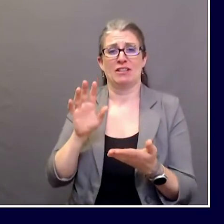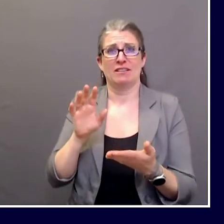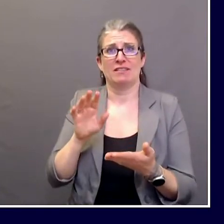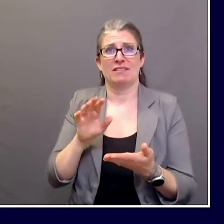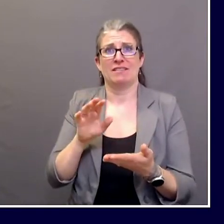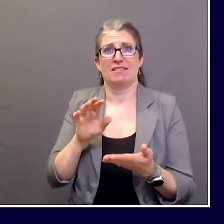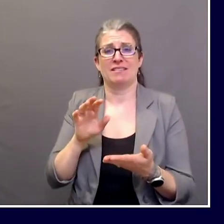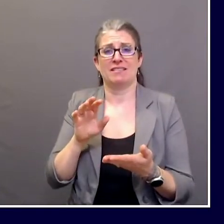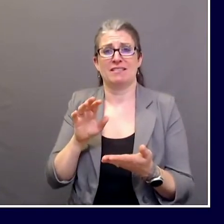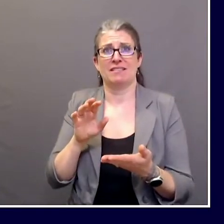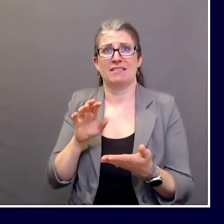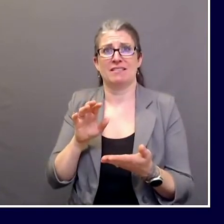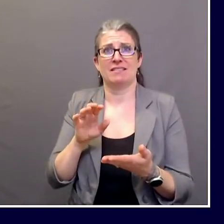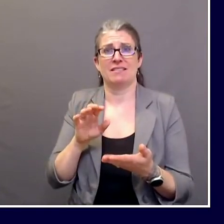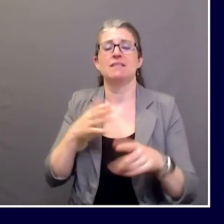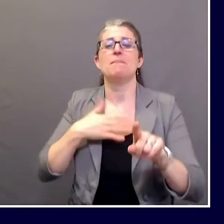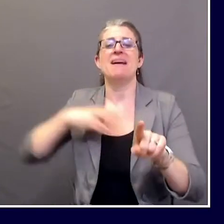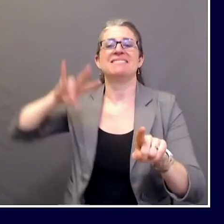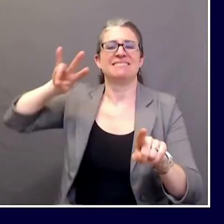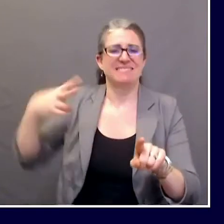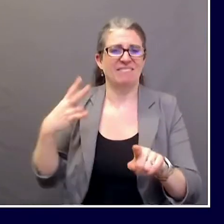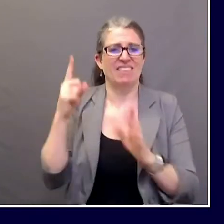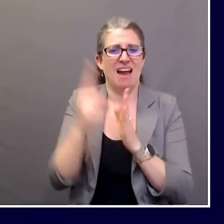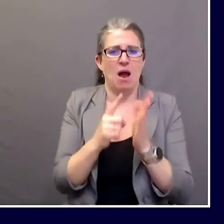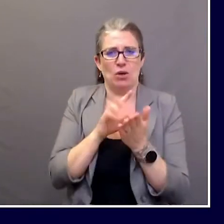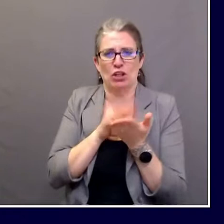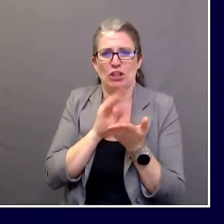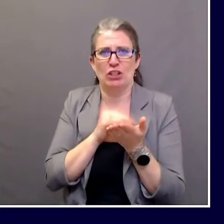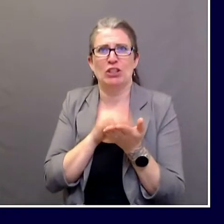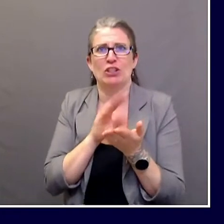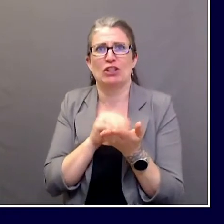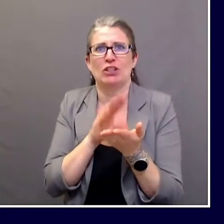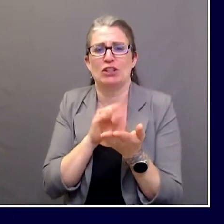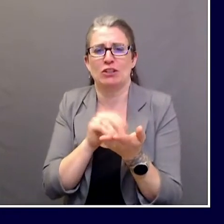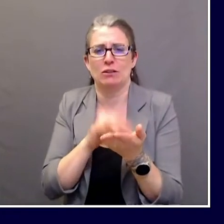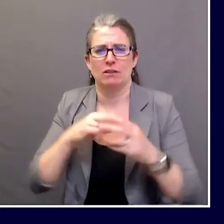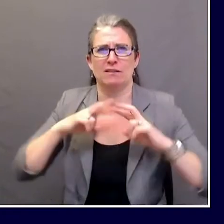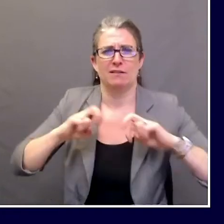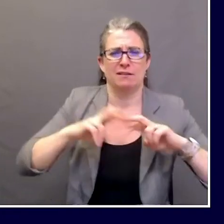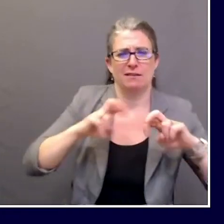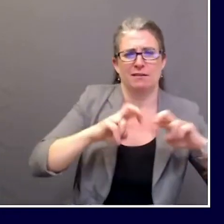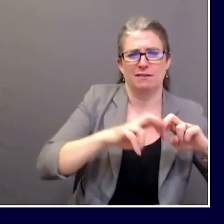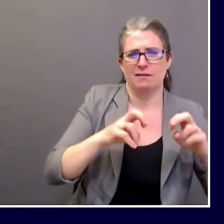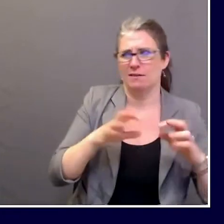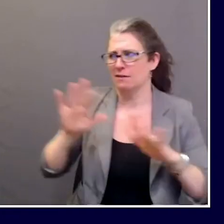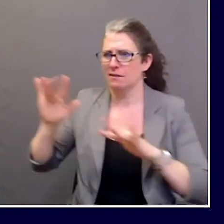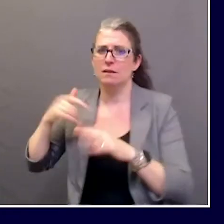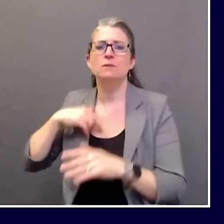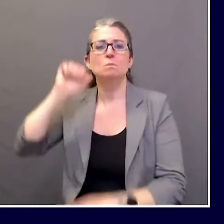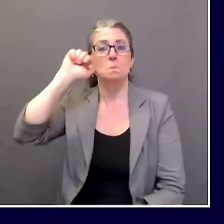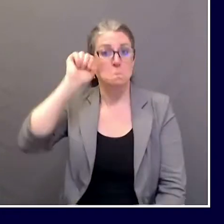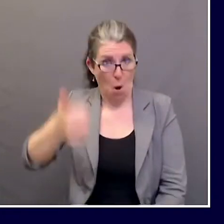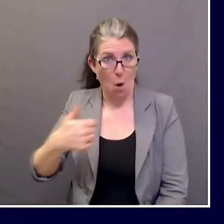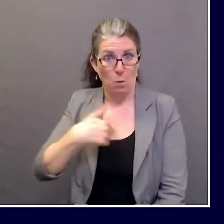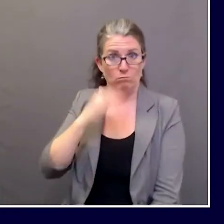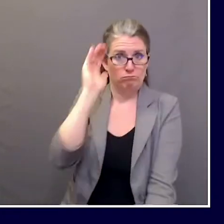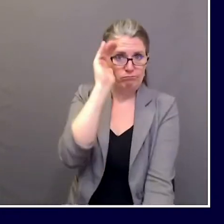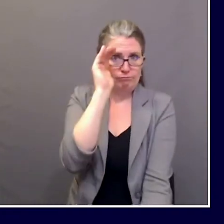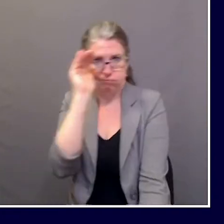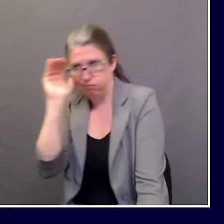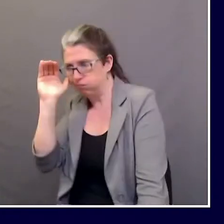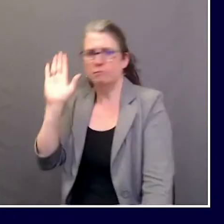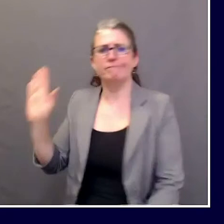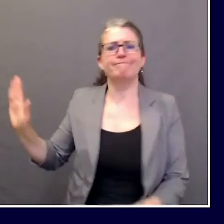of the scope and magnitude of what's happening, as well as what's understood clinically about this type of clot. For me,